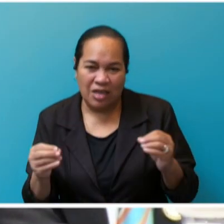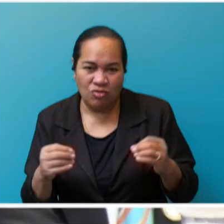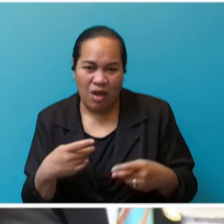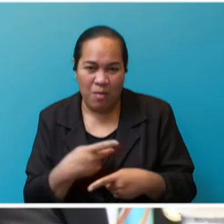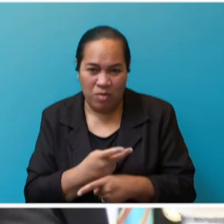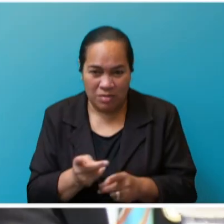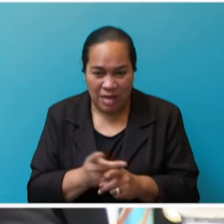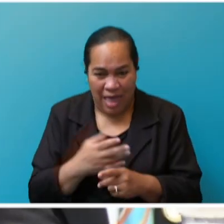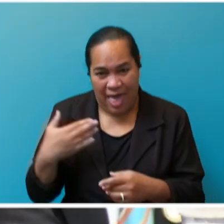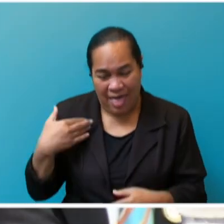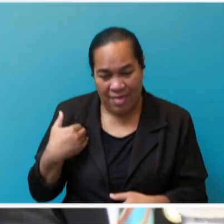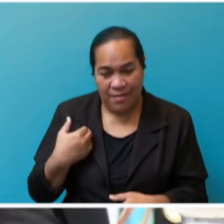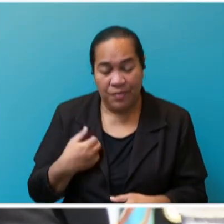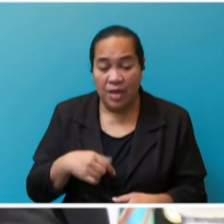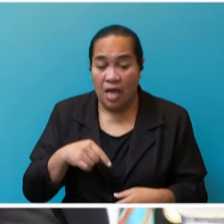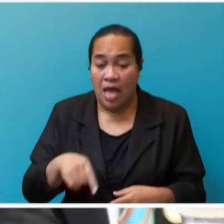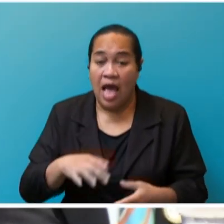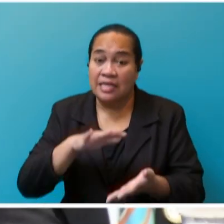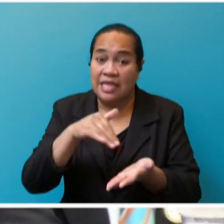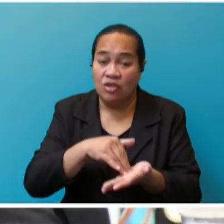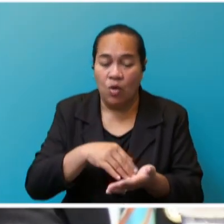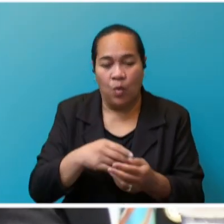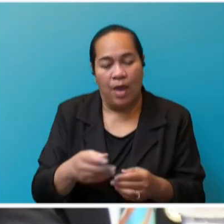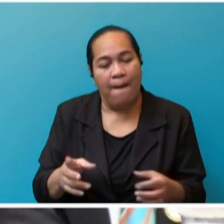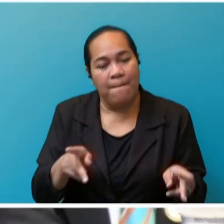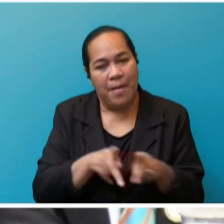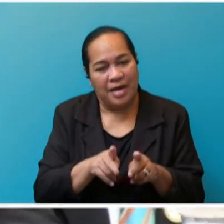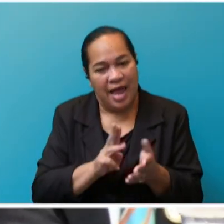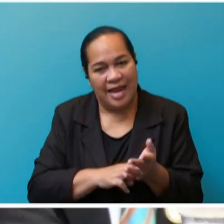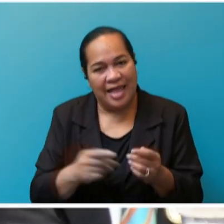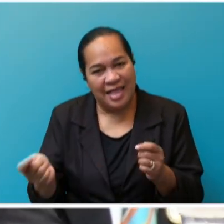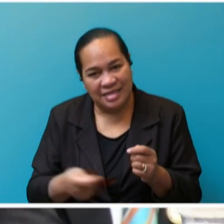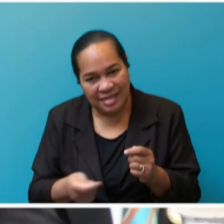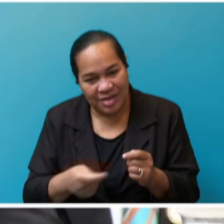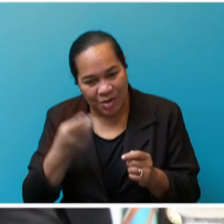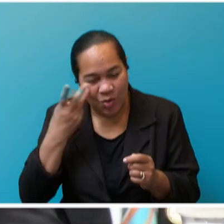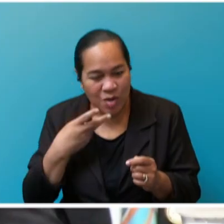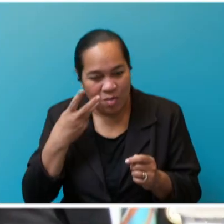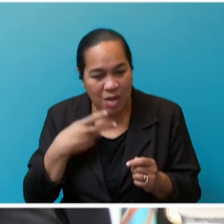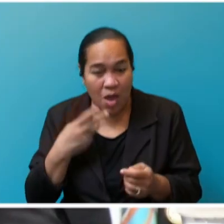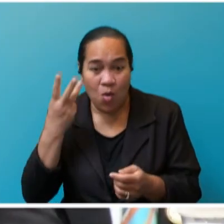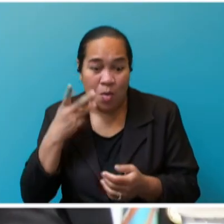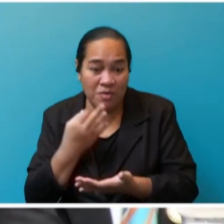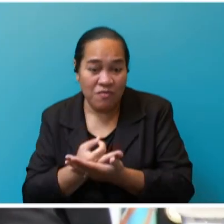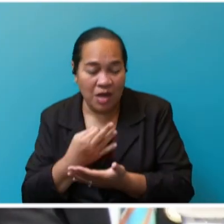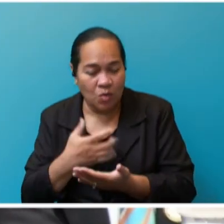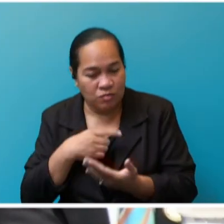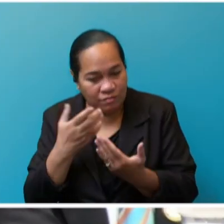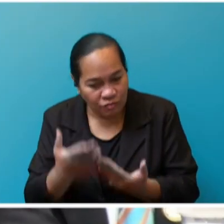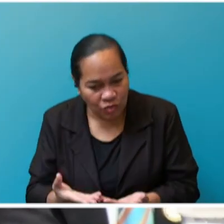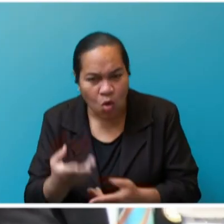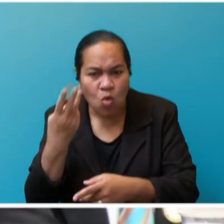Central Division, our ministry partnered with Naitasiri Women in Dairy Cooperative and Women's Fund to honor women farmers and